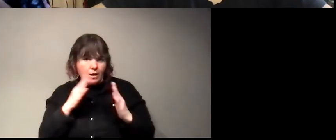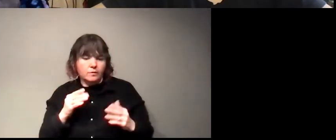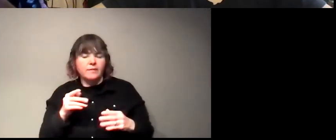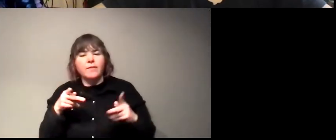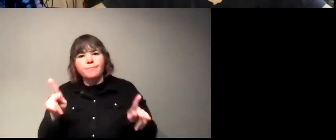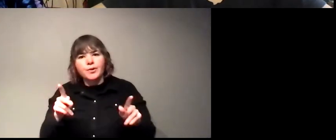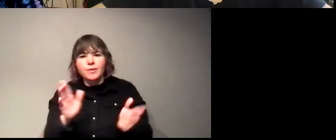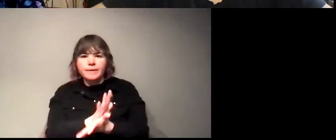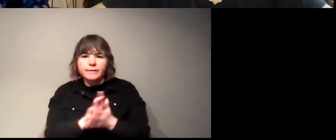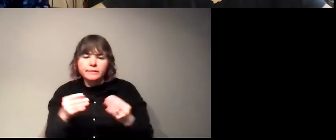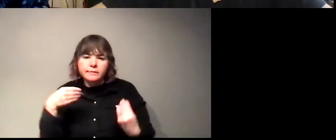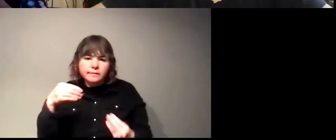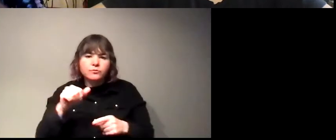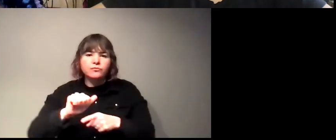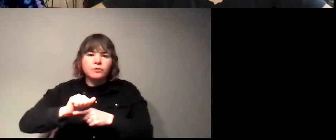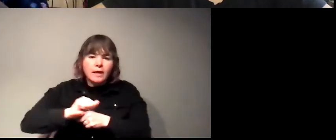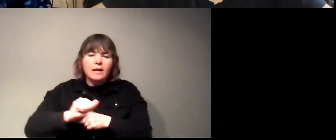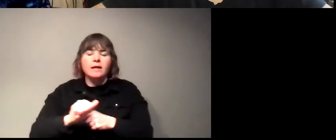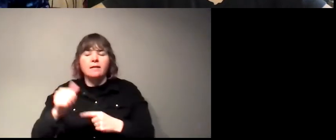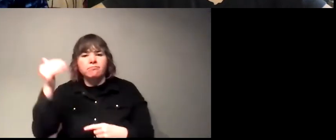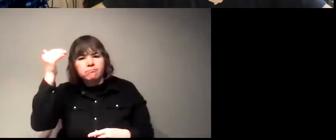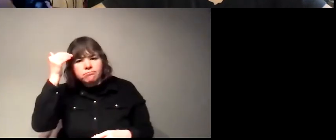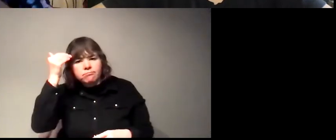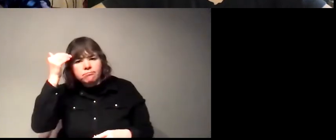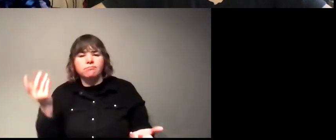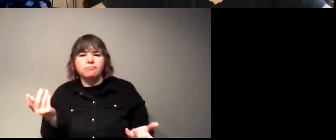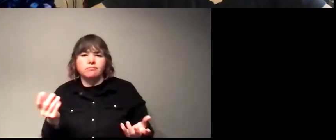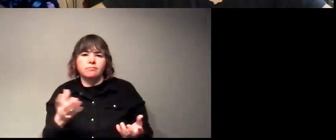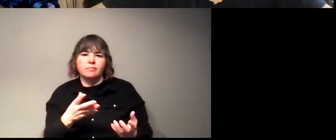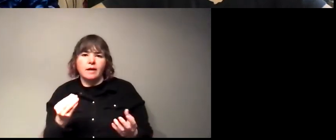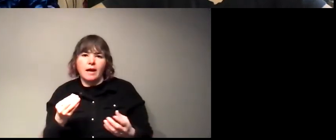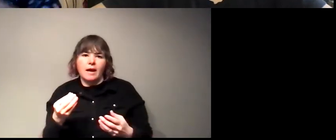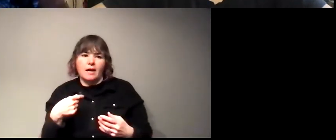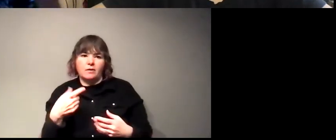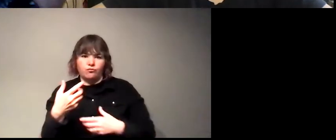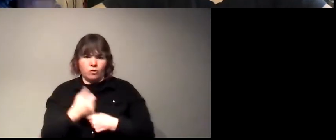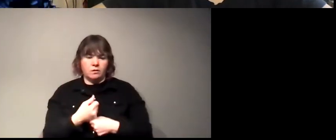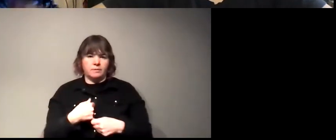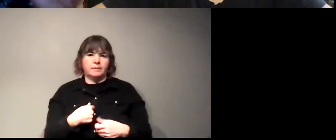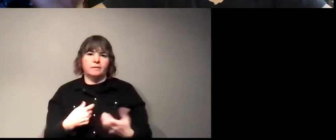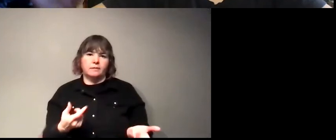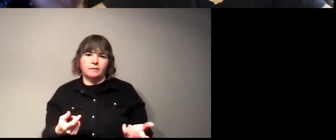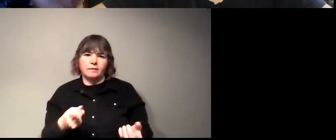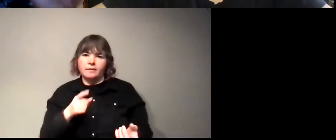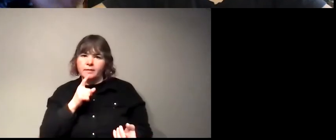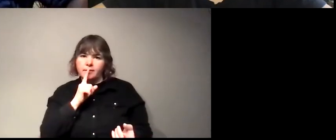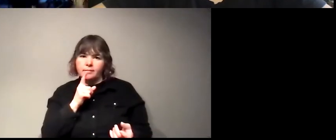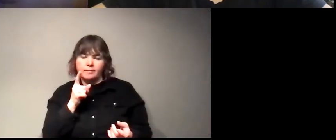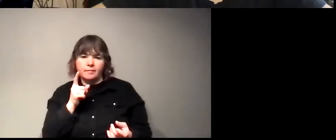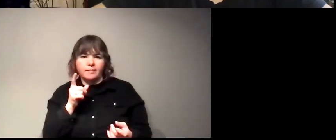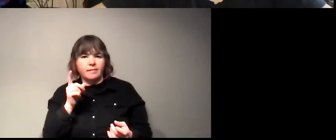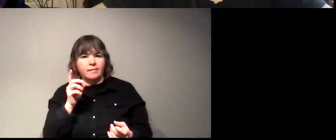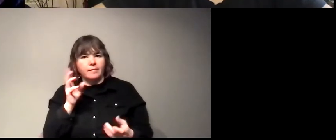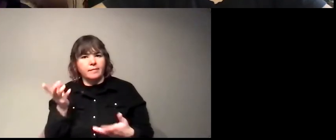permits, if we have the training and the knowledge, and we are trustworthy. Because you don't want to give a otter and